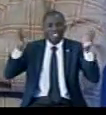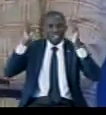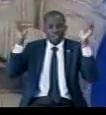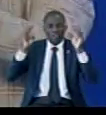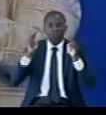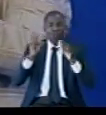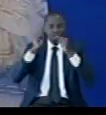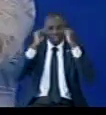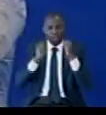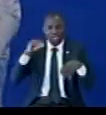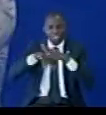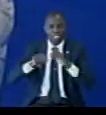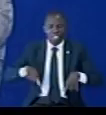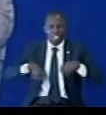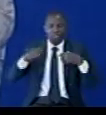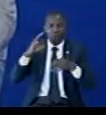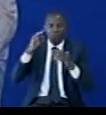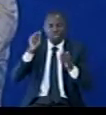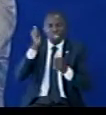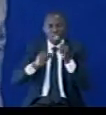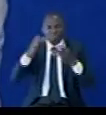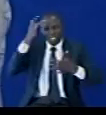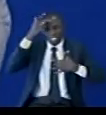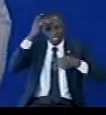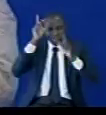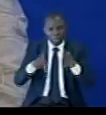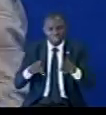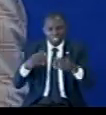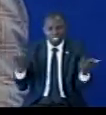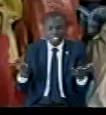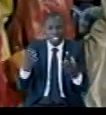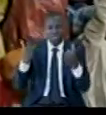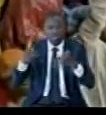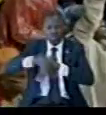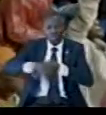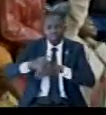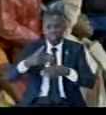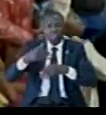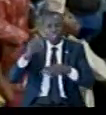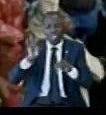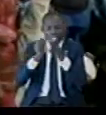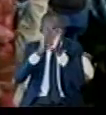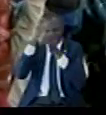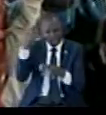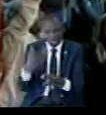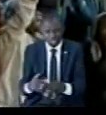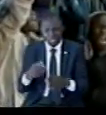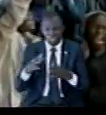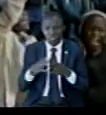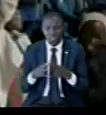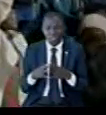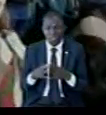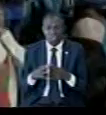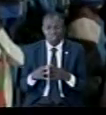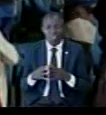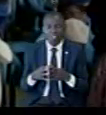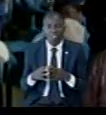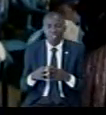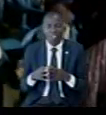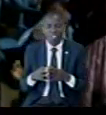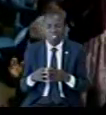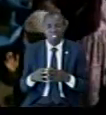life of every sick person here today, in Jesus' name. Jesus,